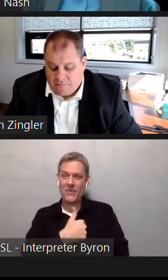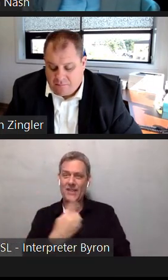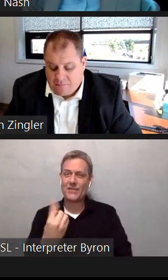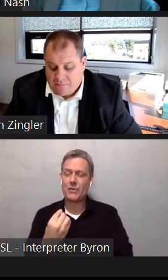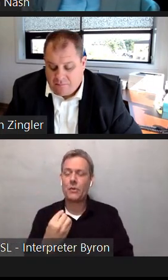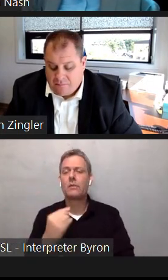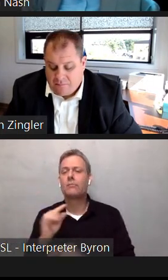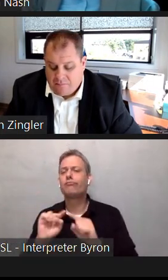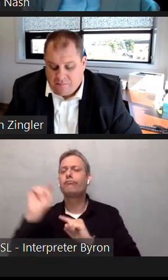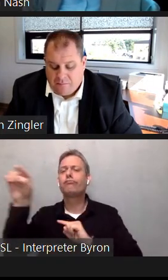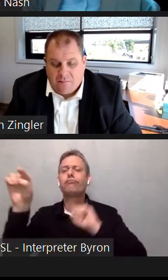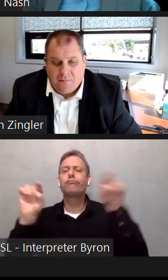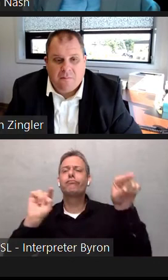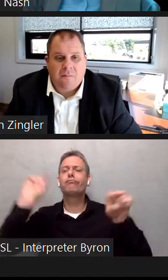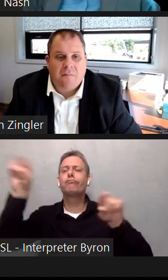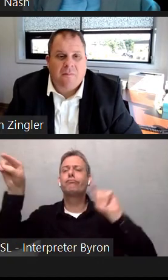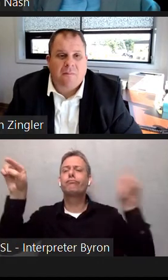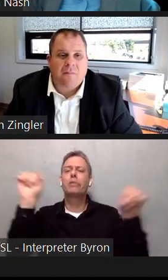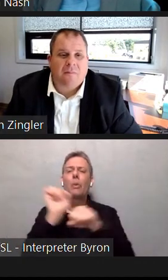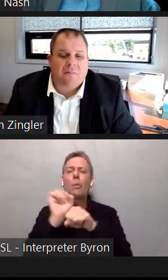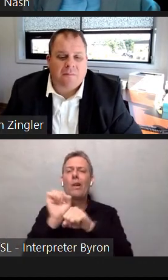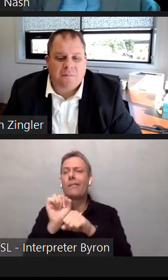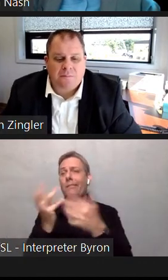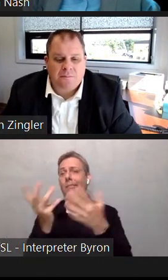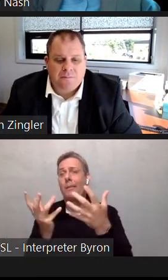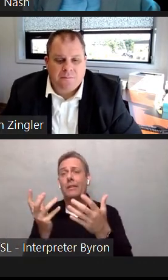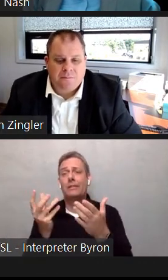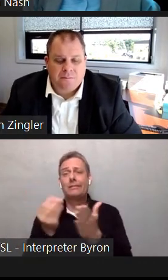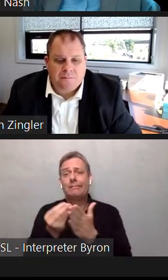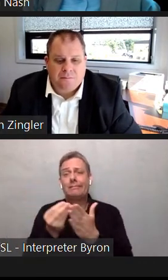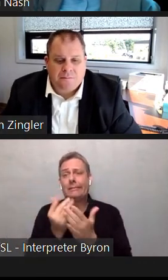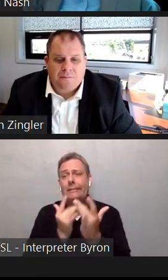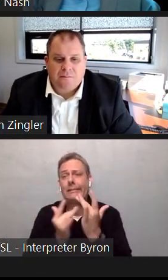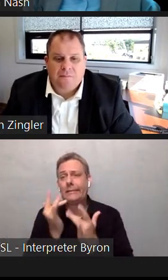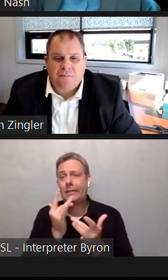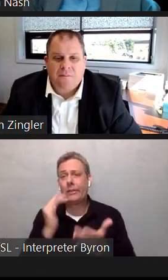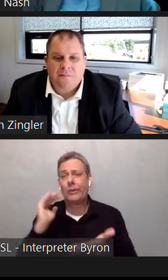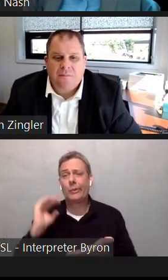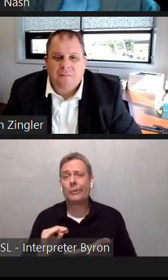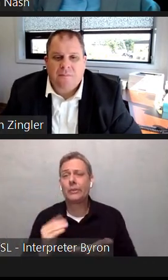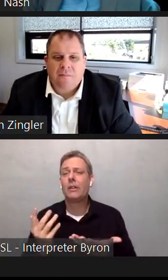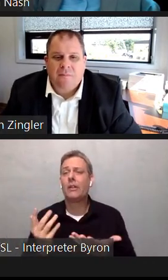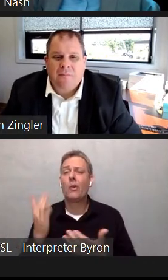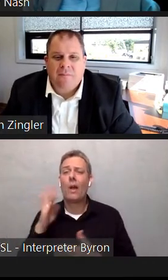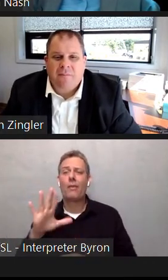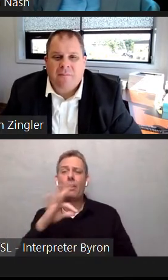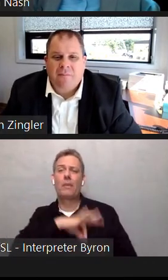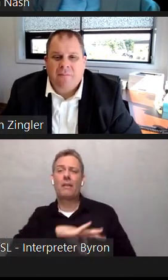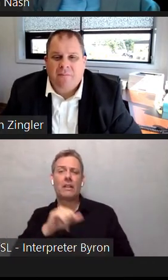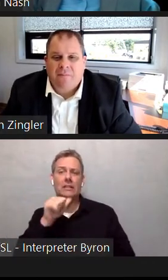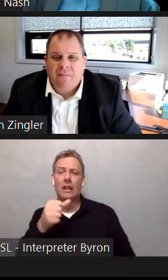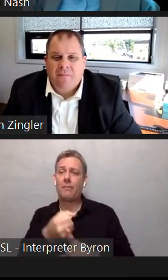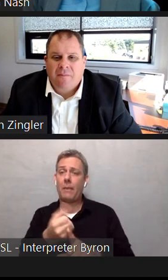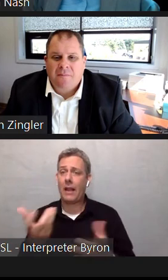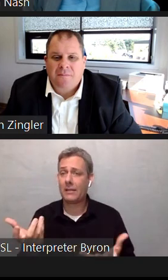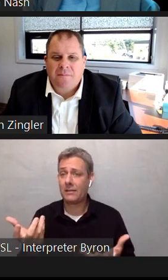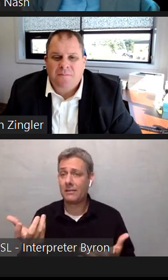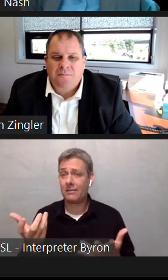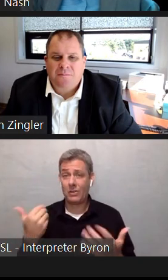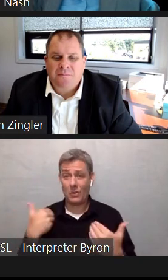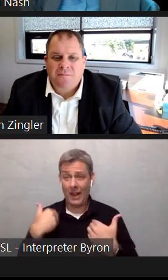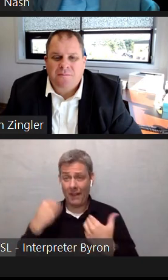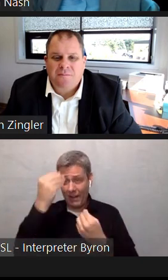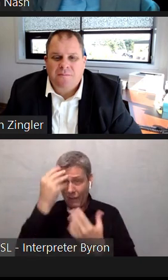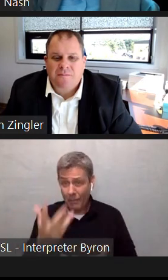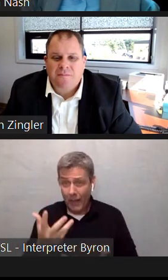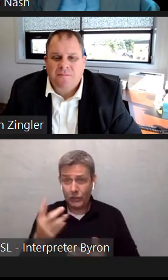lines, possibly working at lower minimum wages, so that their benefits are not impacted? Do we have any data or stories